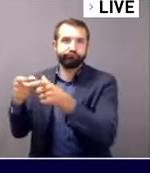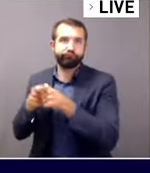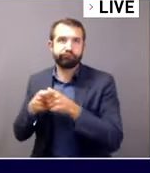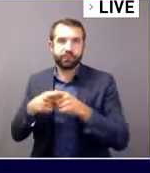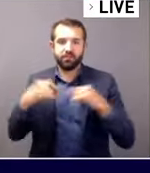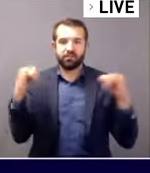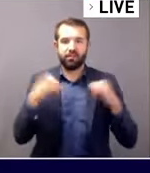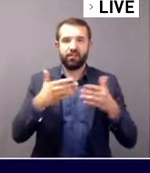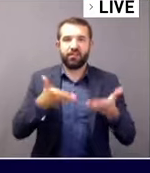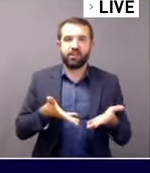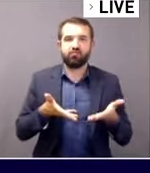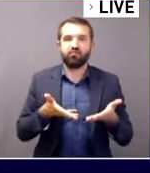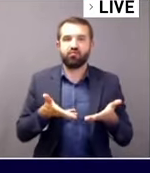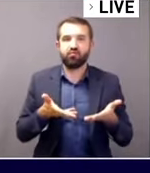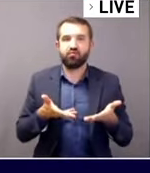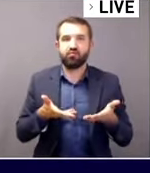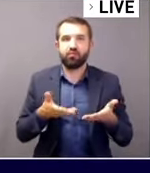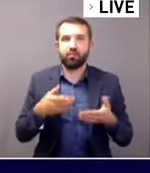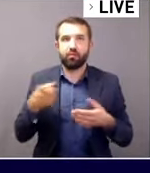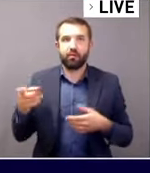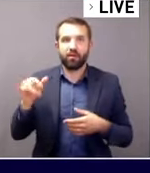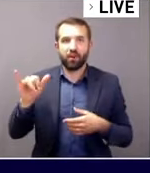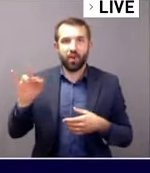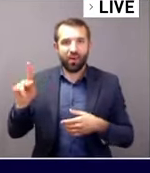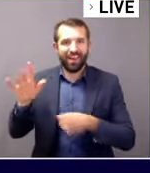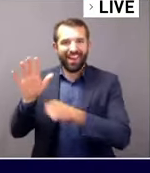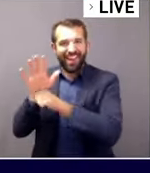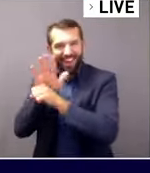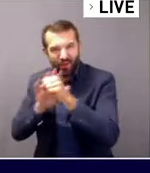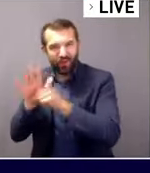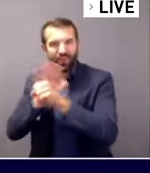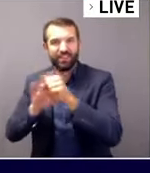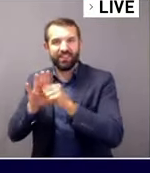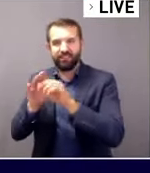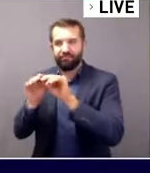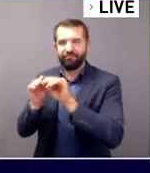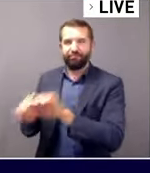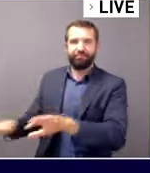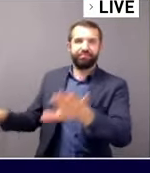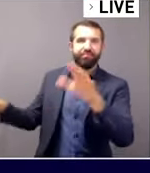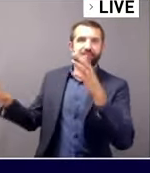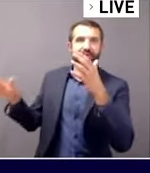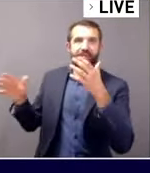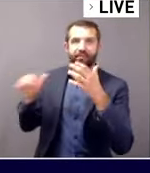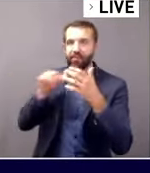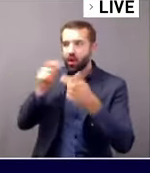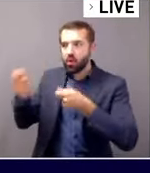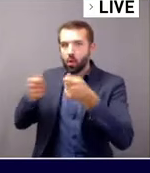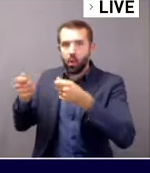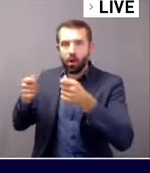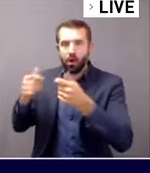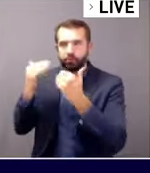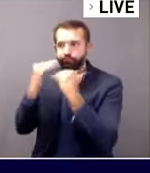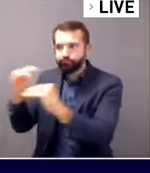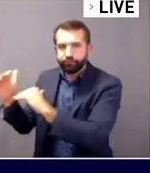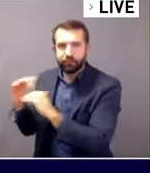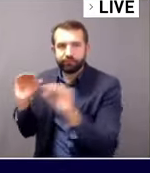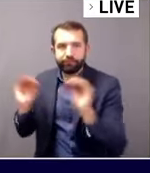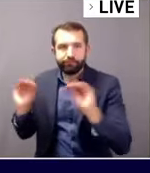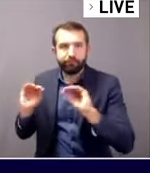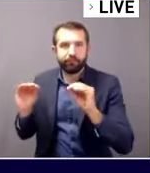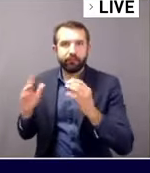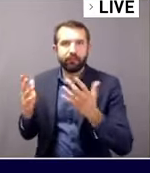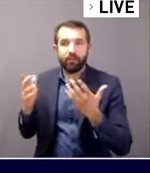contained. I am concerned that if we do not get a grip on what's going on in York County, it has the potential